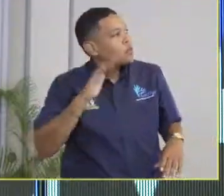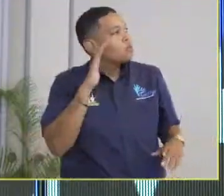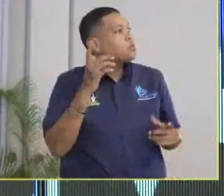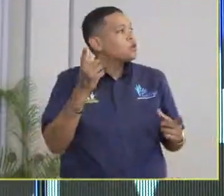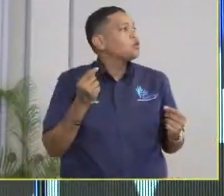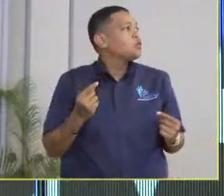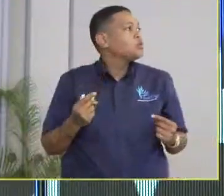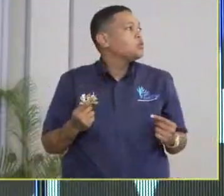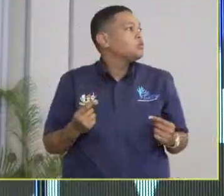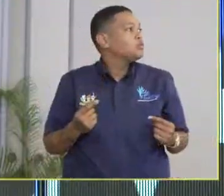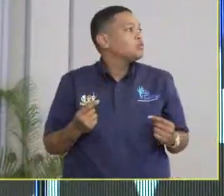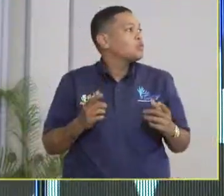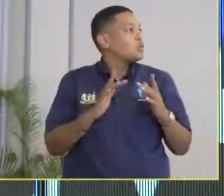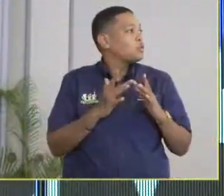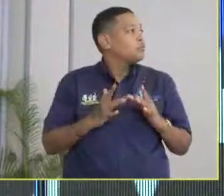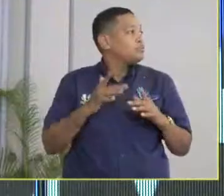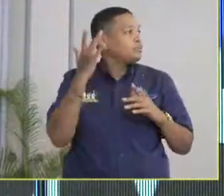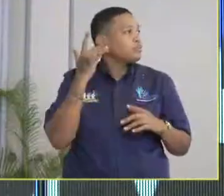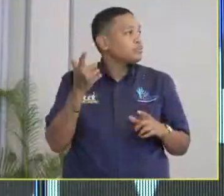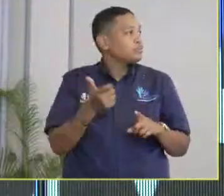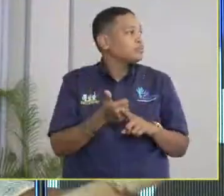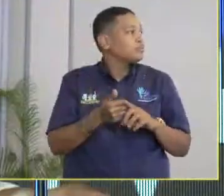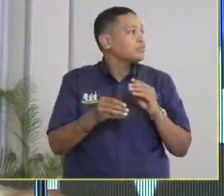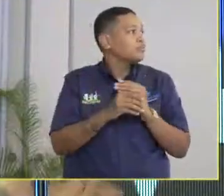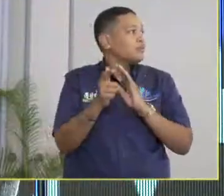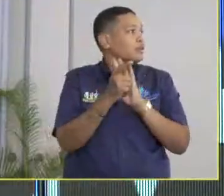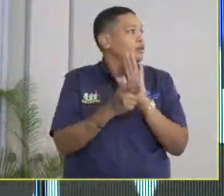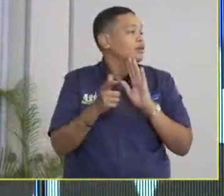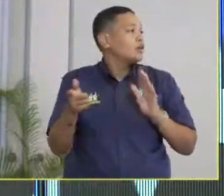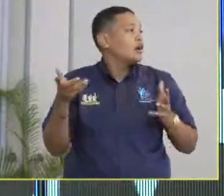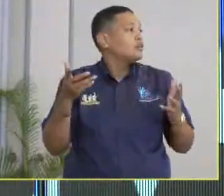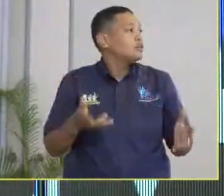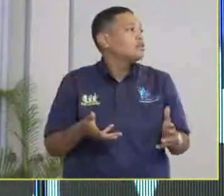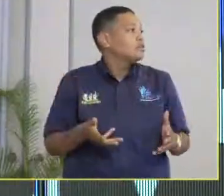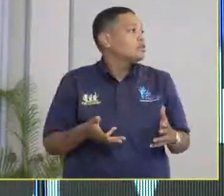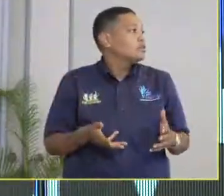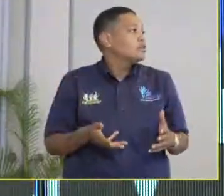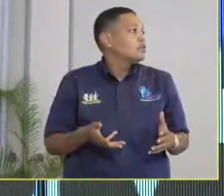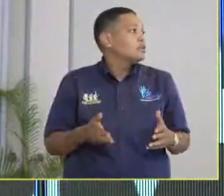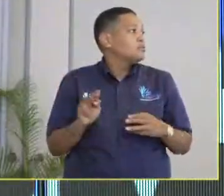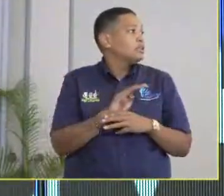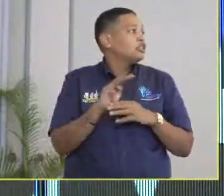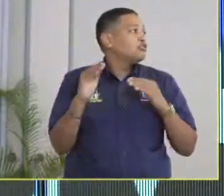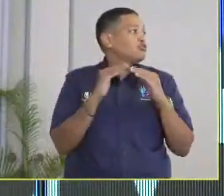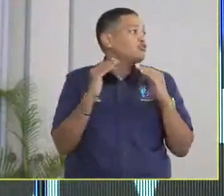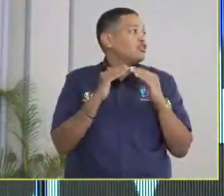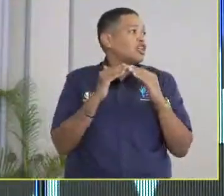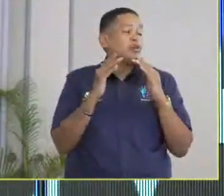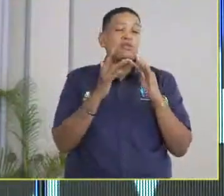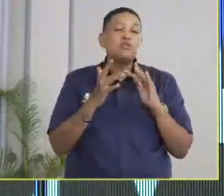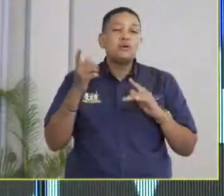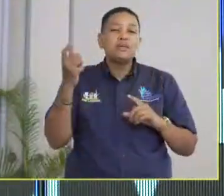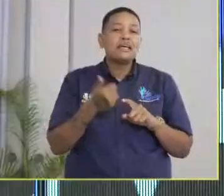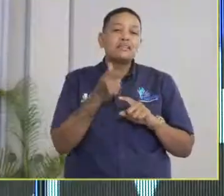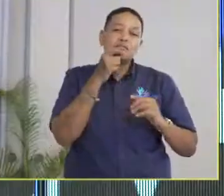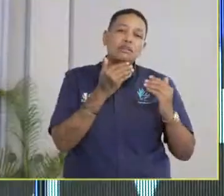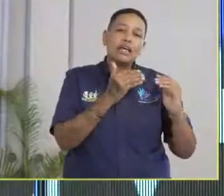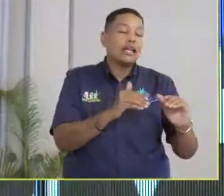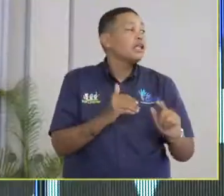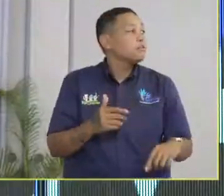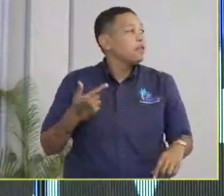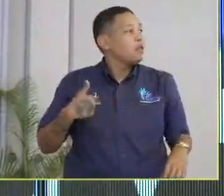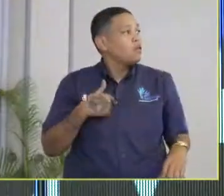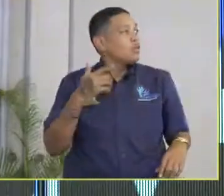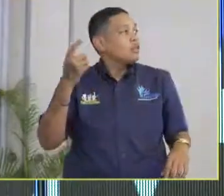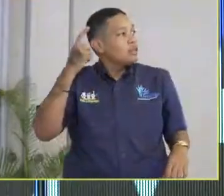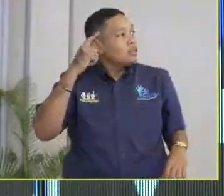do a website because the laws that are on the Ministry of Justice website, it's limiting, and we think. I